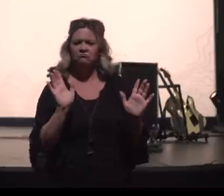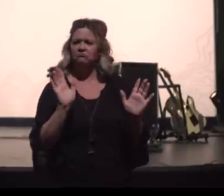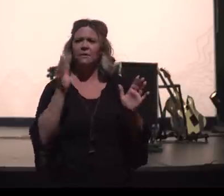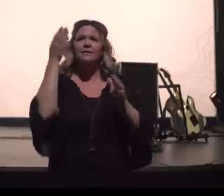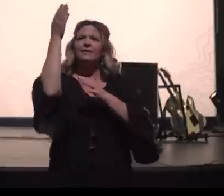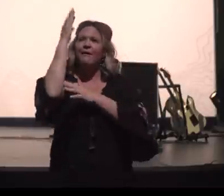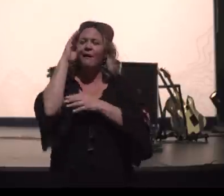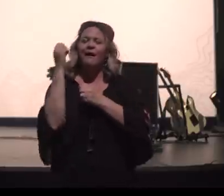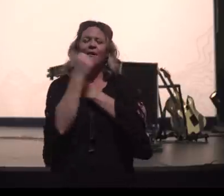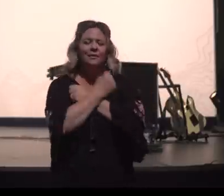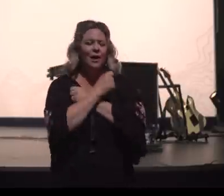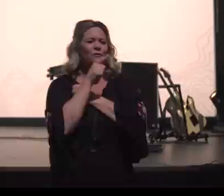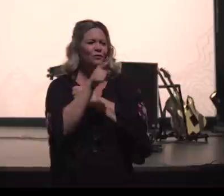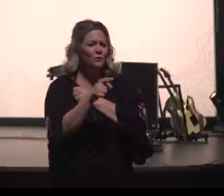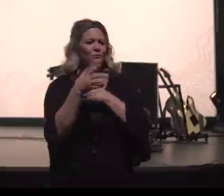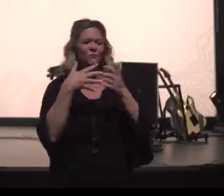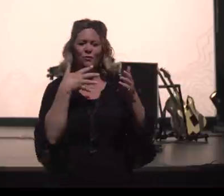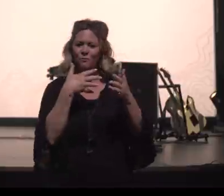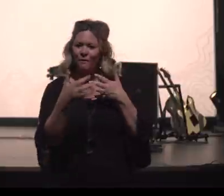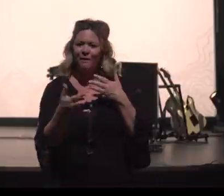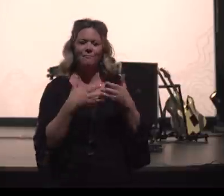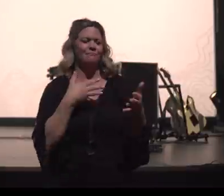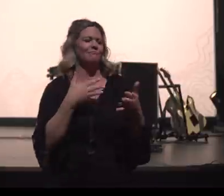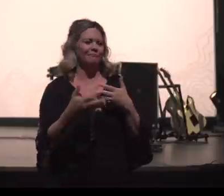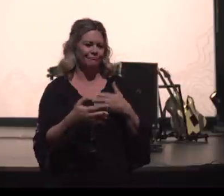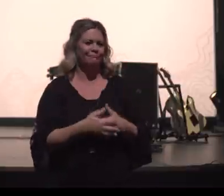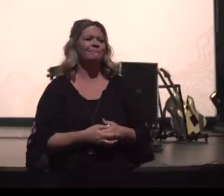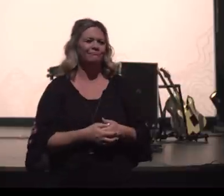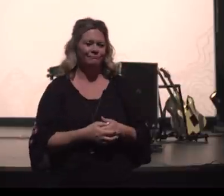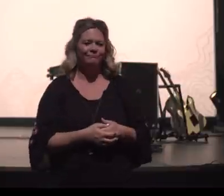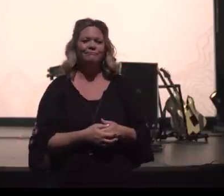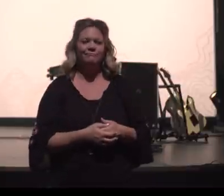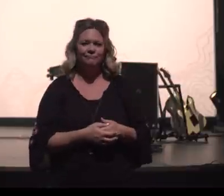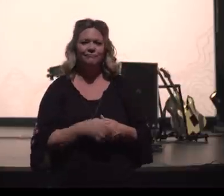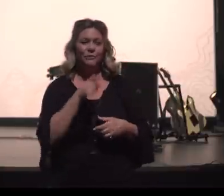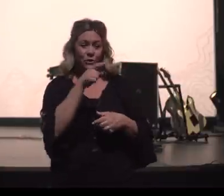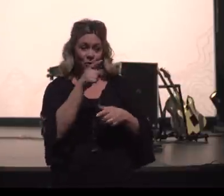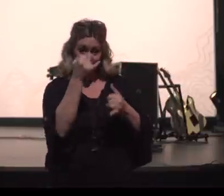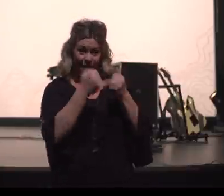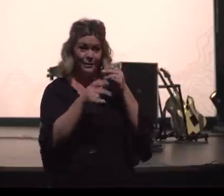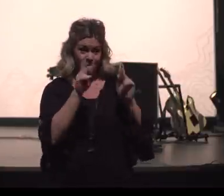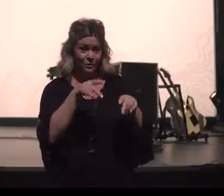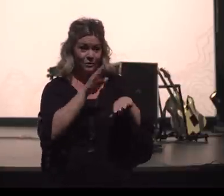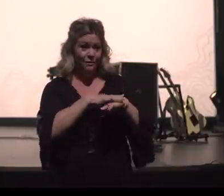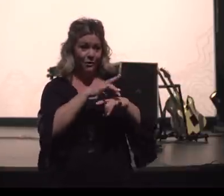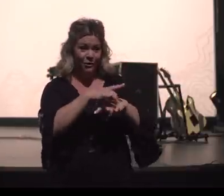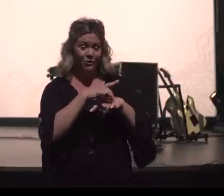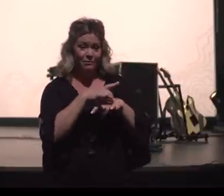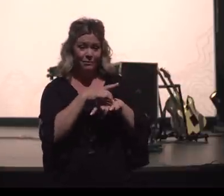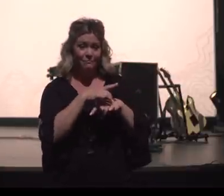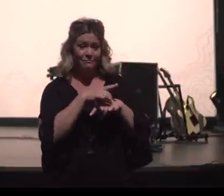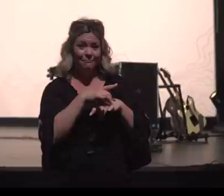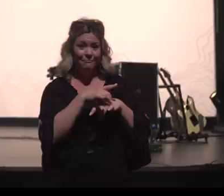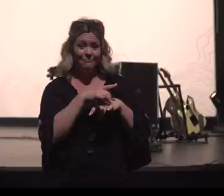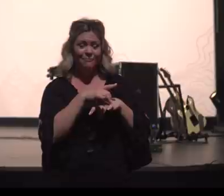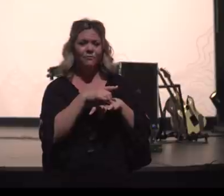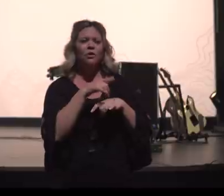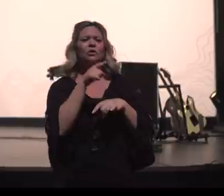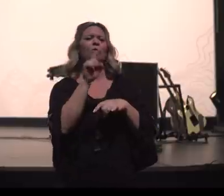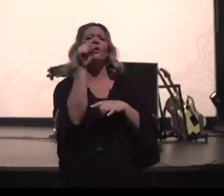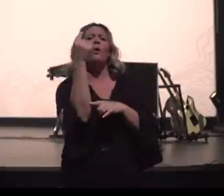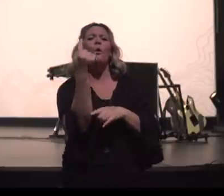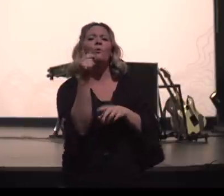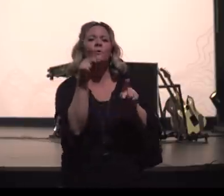God loves you unconditionally. Do you know if you are the last person on earth? Scratch that. You are